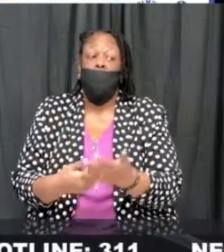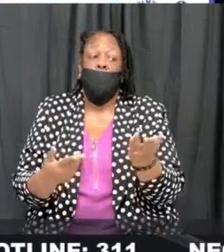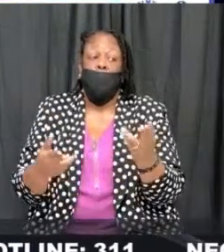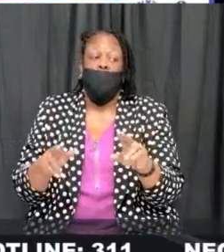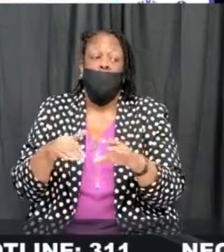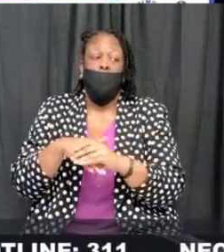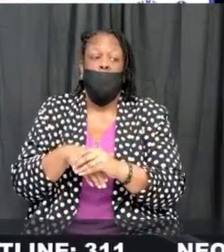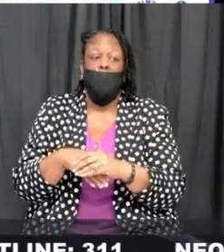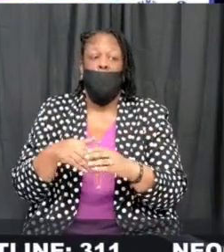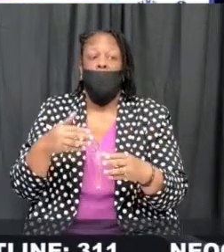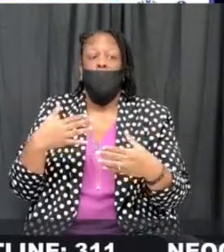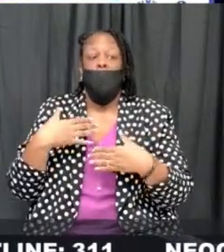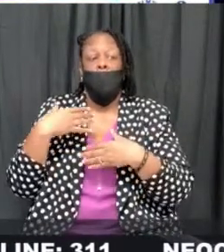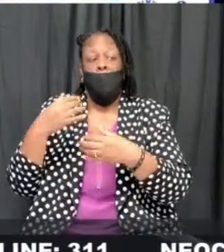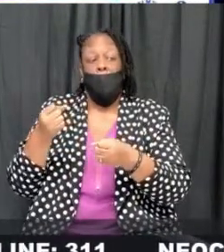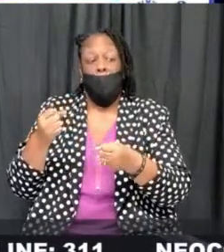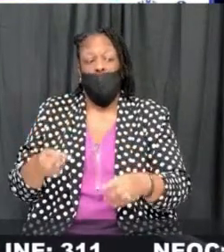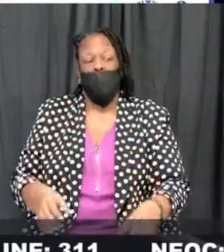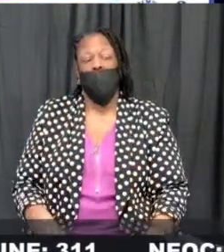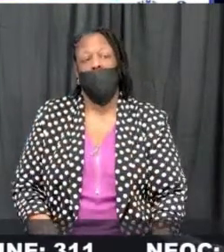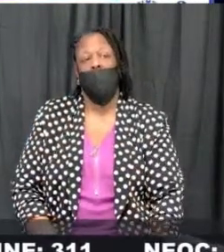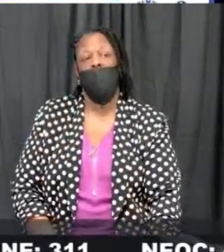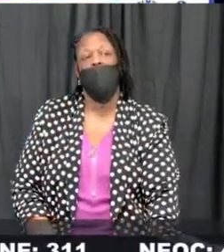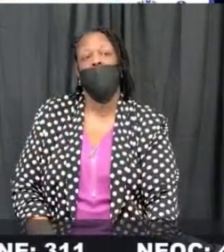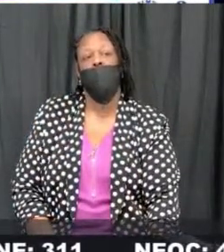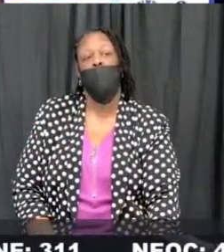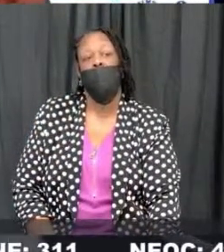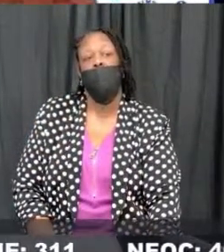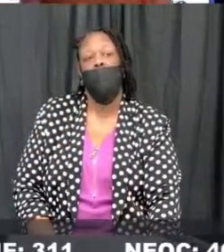situation report. Dr. Laws.